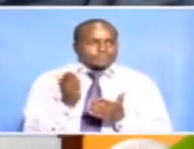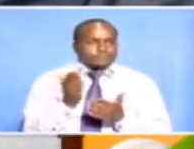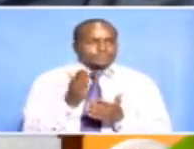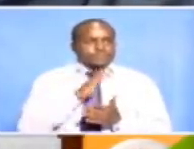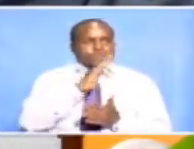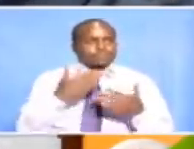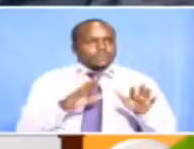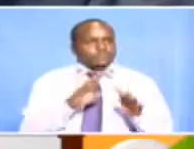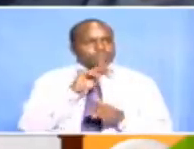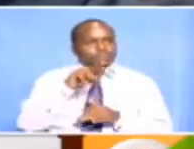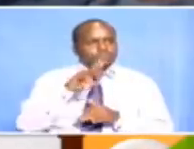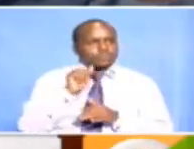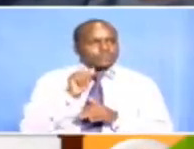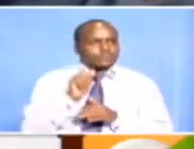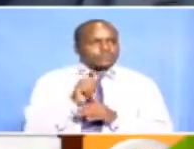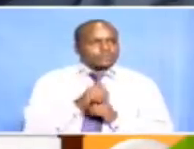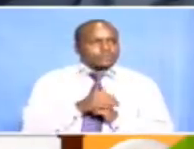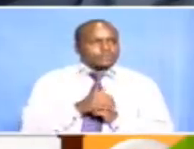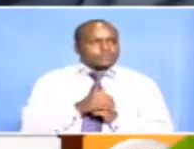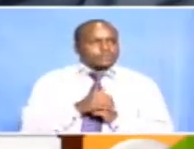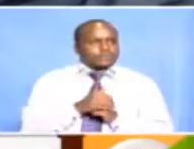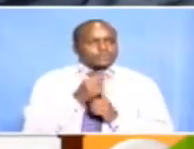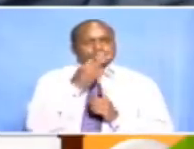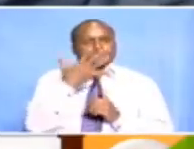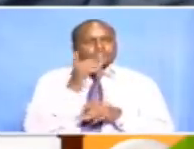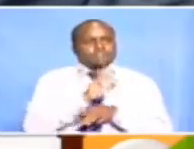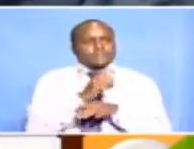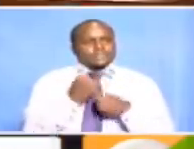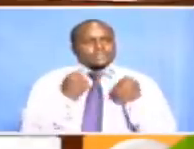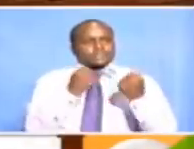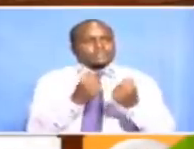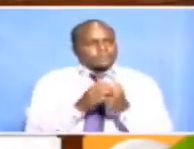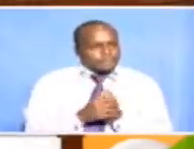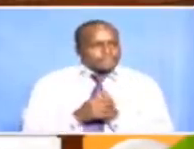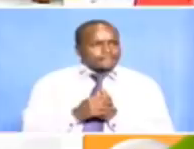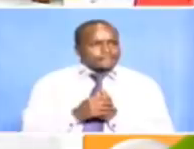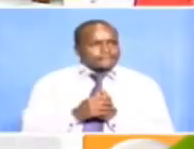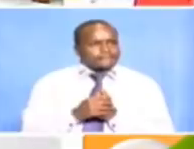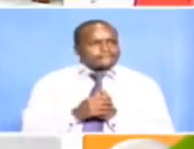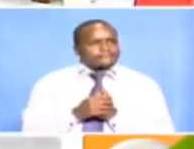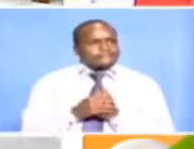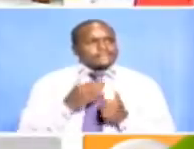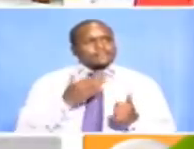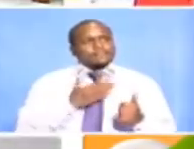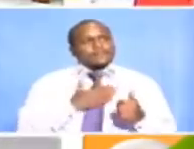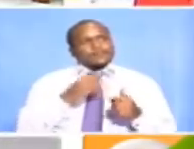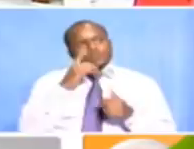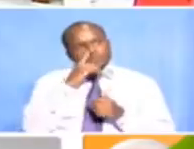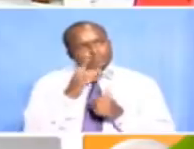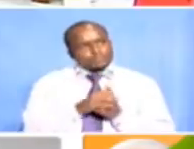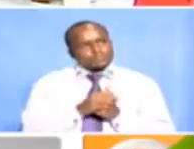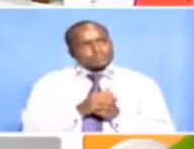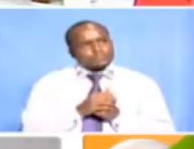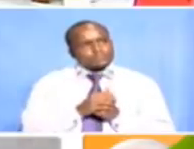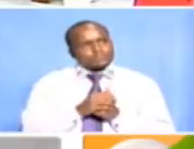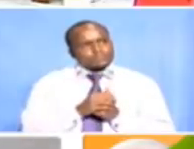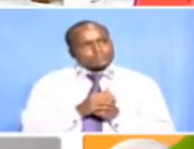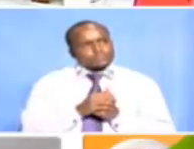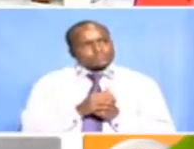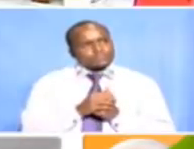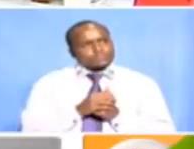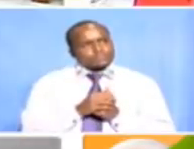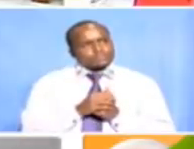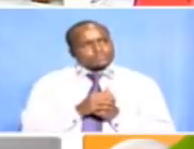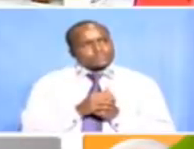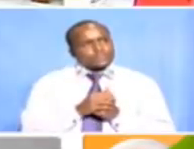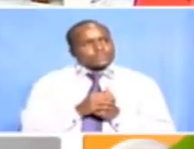Jeff. It is just 25 minutes drive. So from, you from prefer Nairobi. To commute into Nairobi? It is my home. Mm. People should leave my rural home.